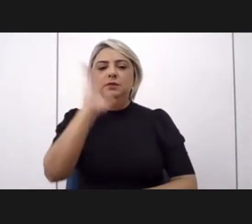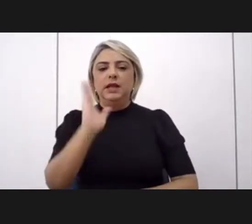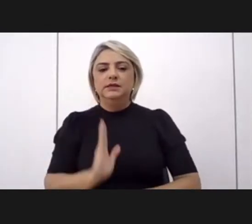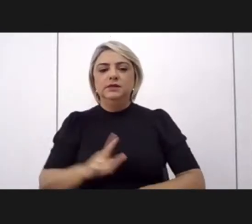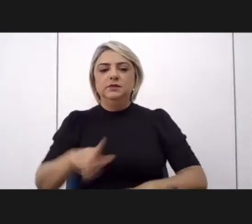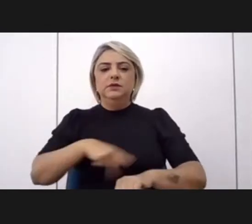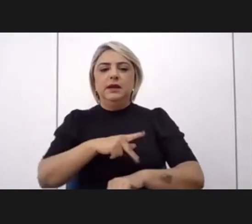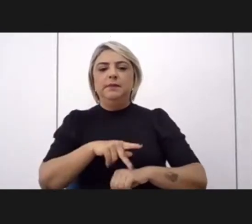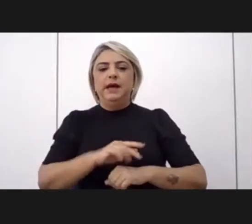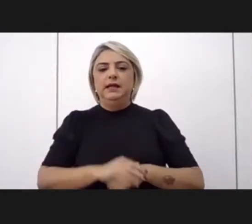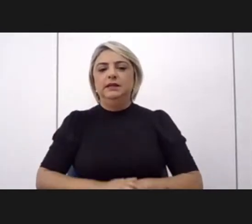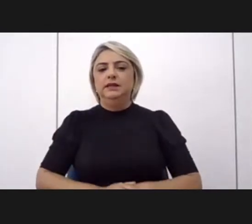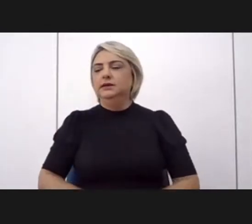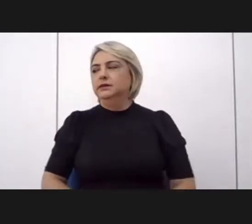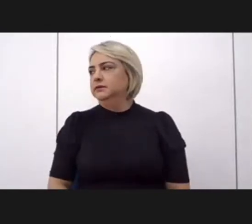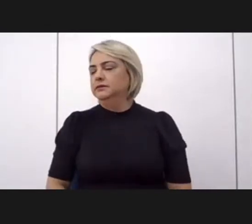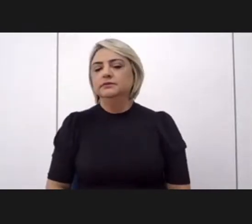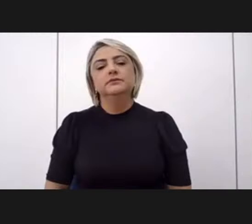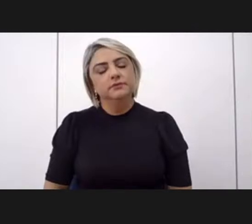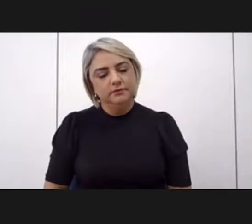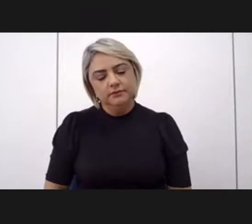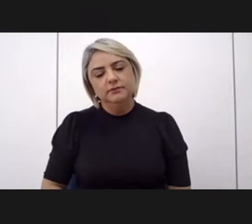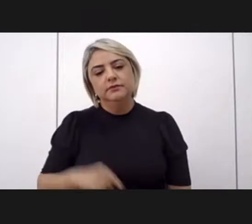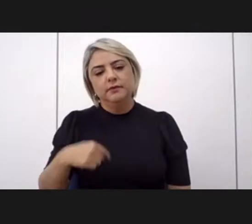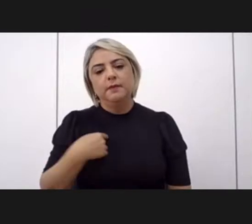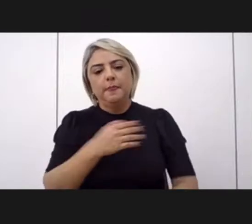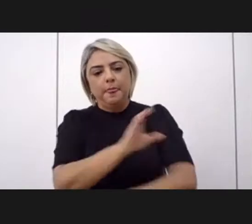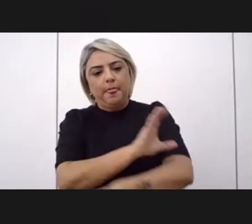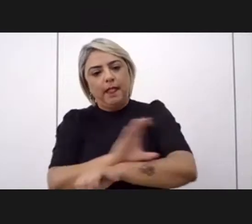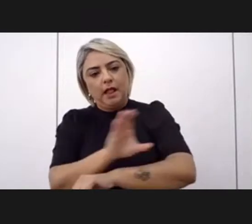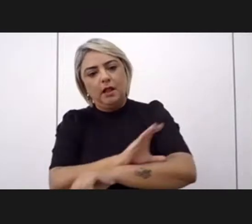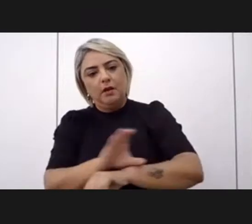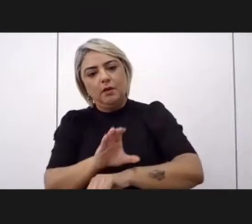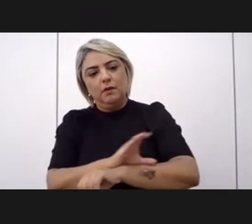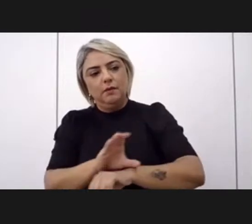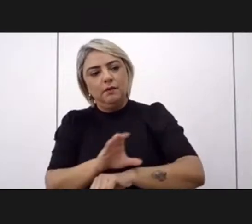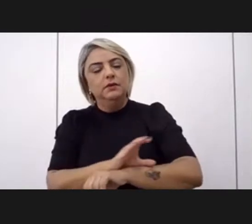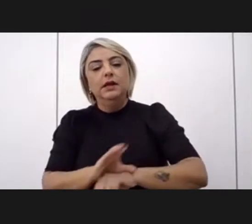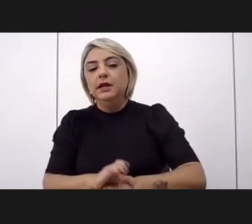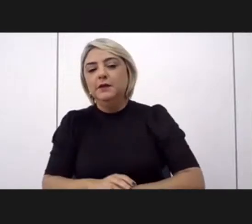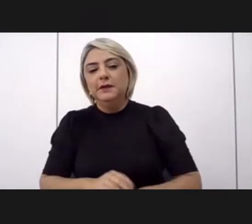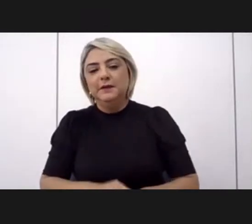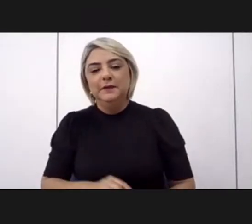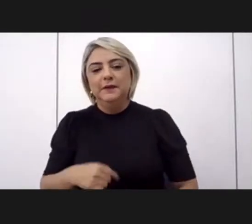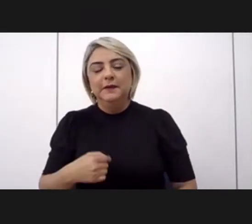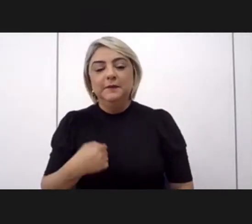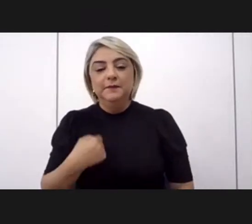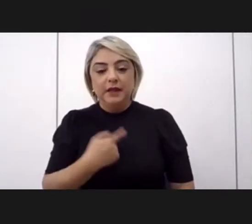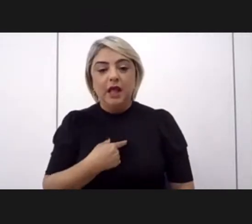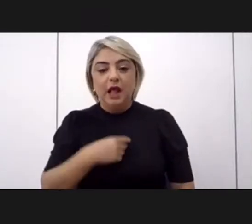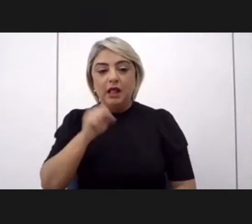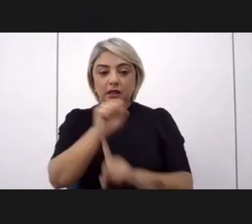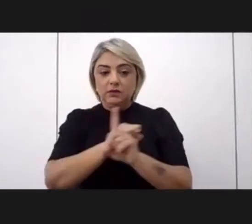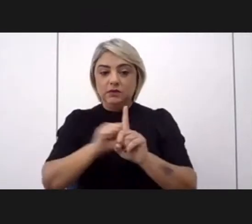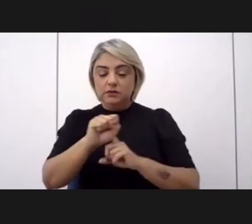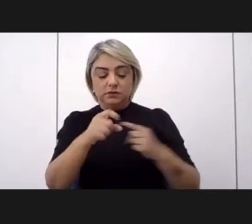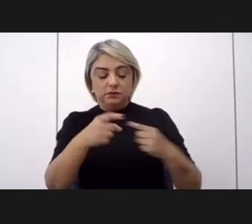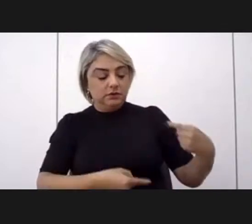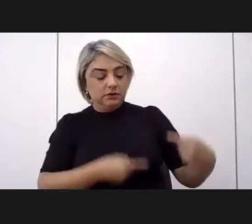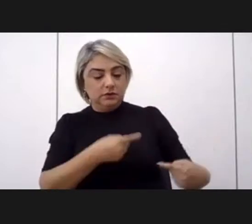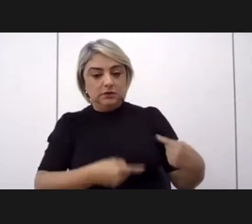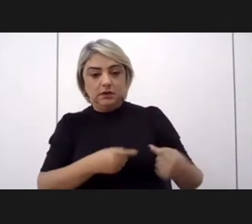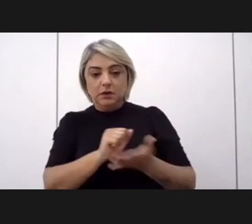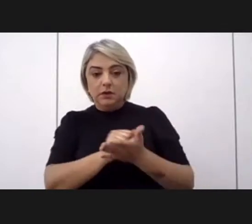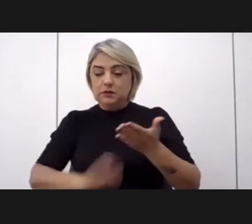is the course where we discuss the political sociology of public action. I would also like